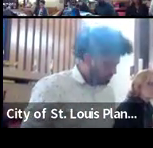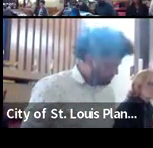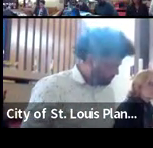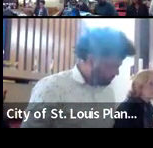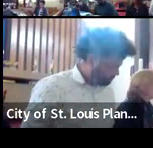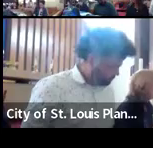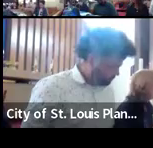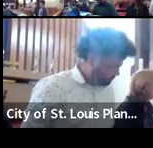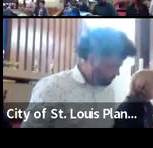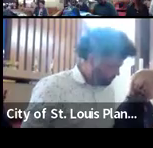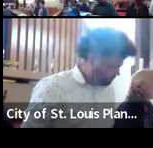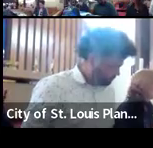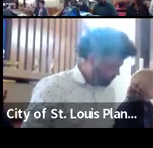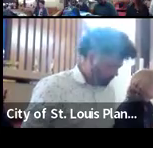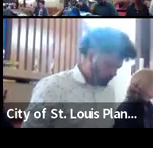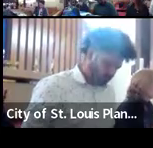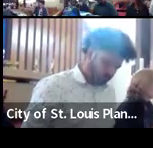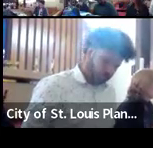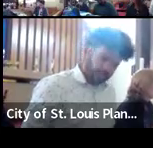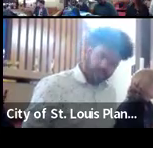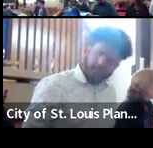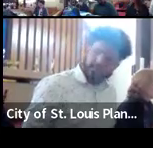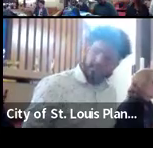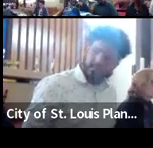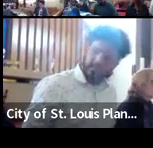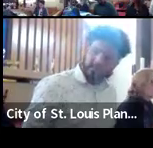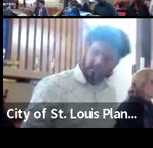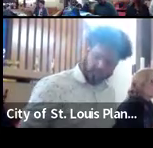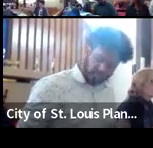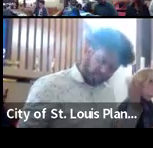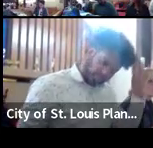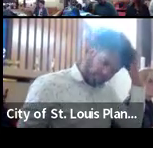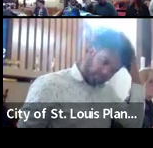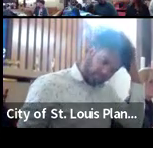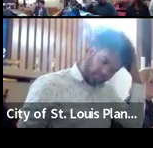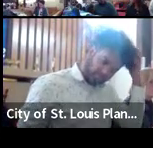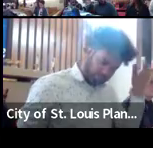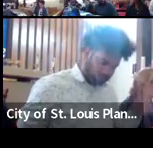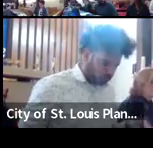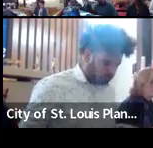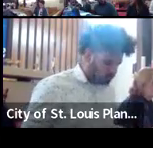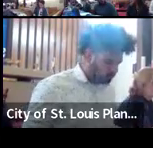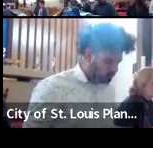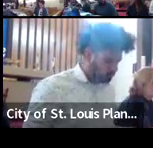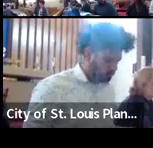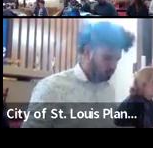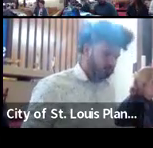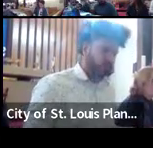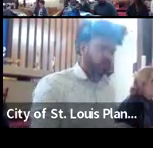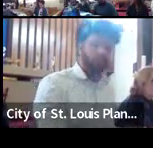Banton. Aye. Commissioner Fowler. Aye. Commissioner Hubman. Aye. Commissioner Hatton.